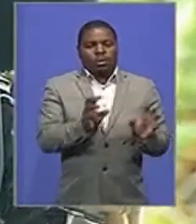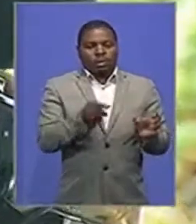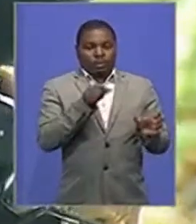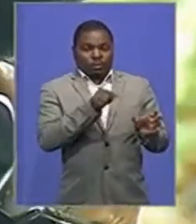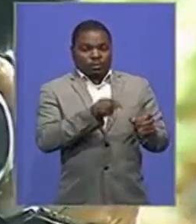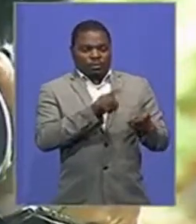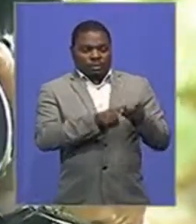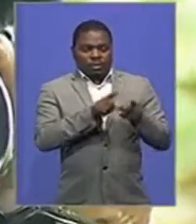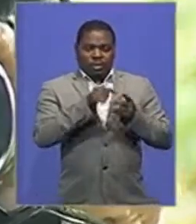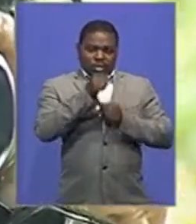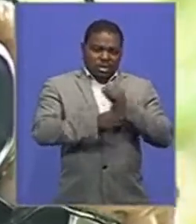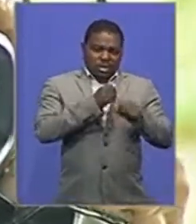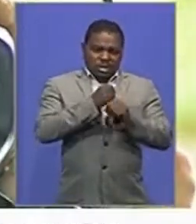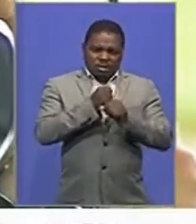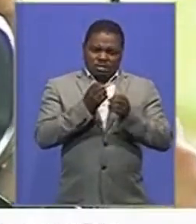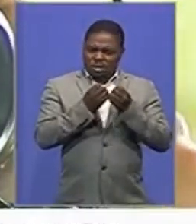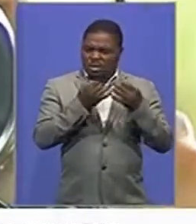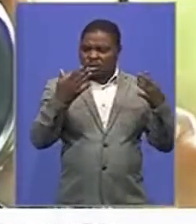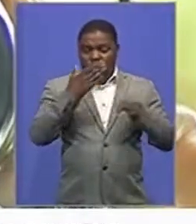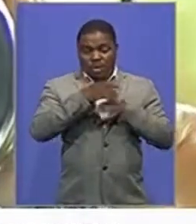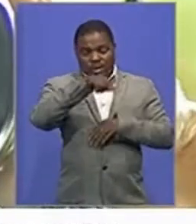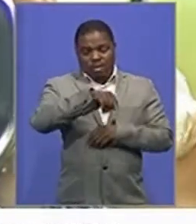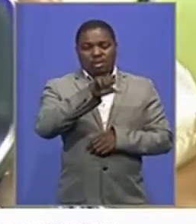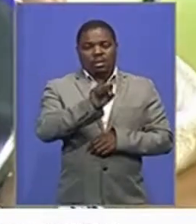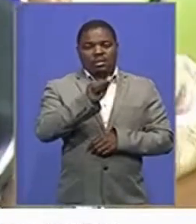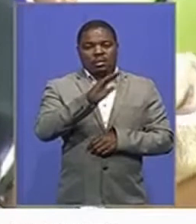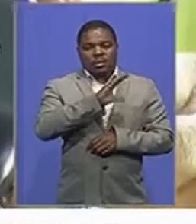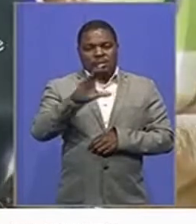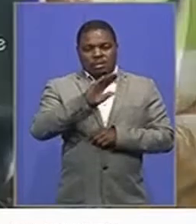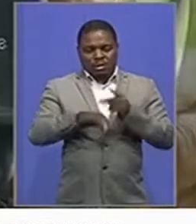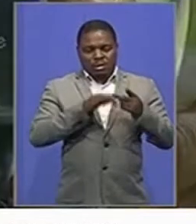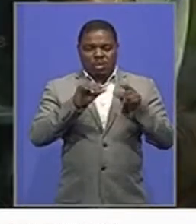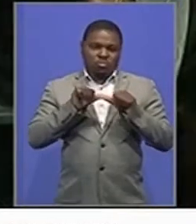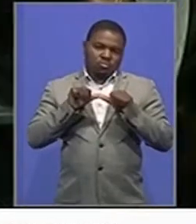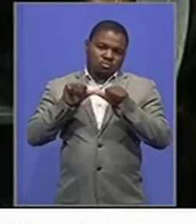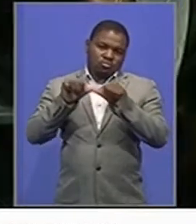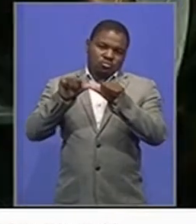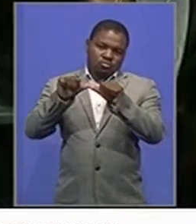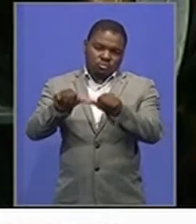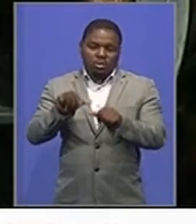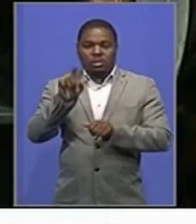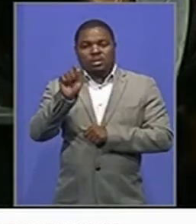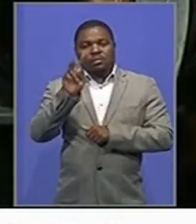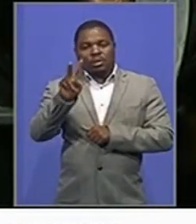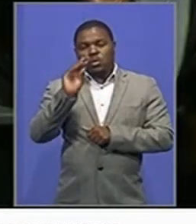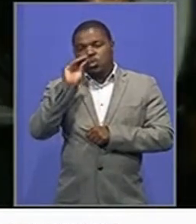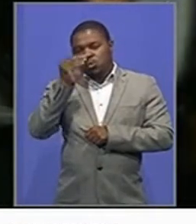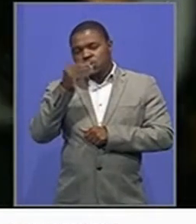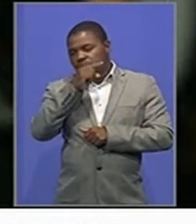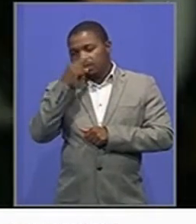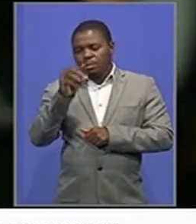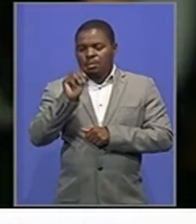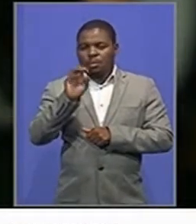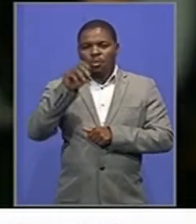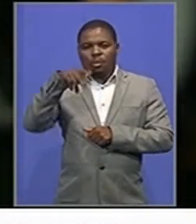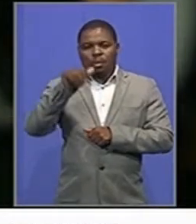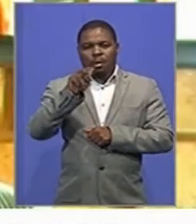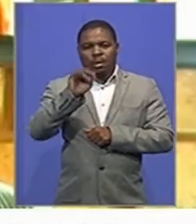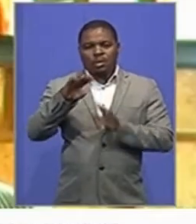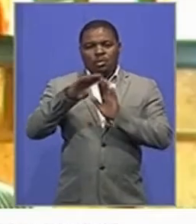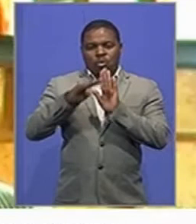ga mengwaga e mentši a le SABC o ile a tšwela pele go šoma go lenaneo la Ditaba la Televishene la Mopane pele ka